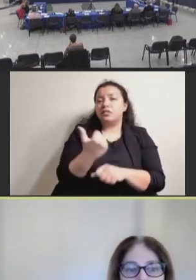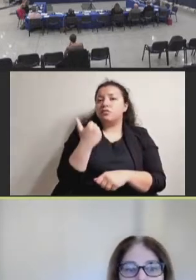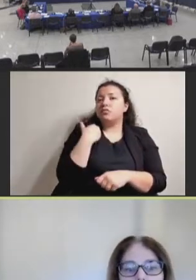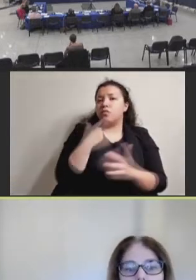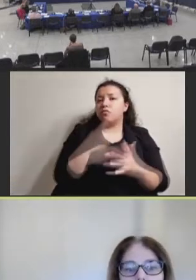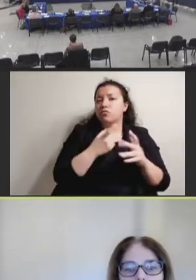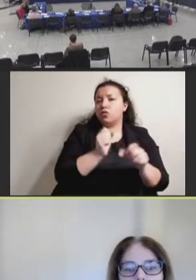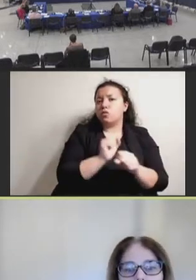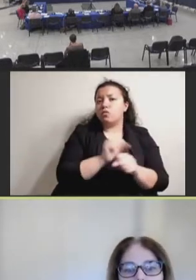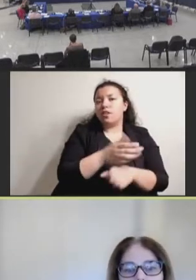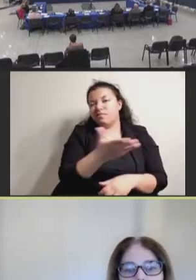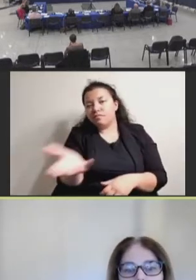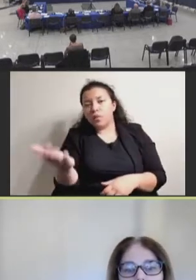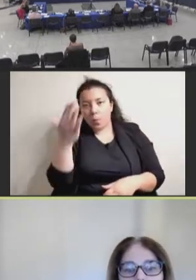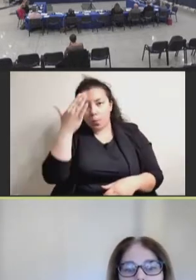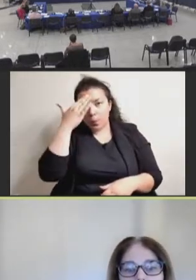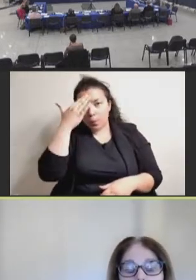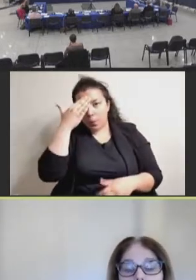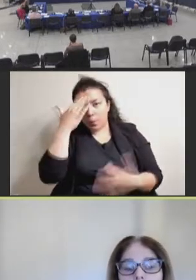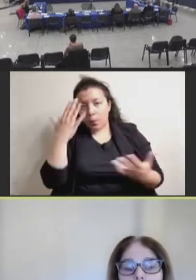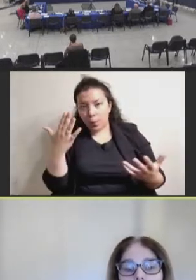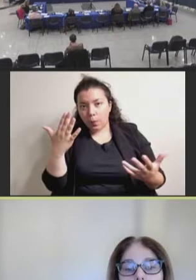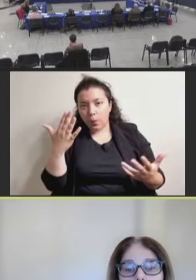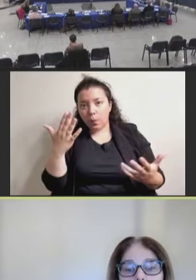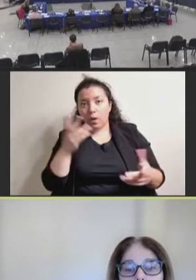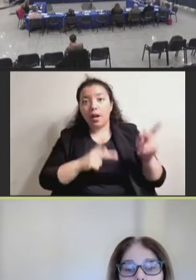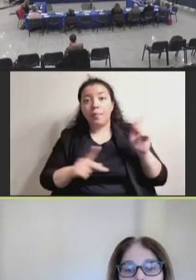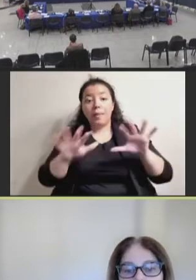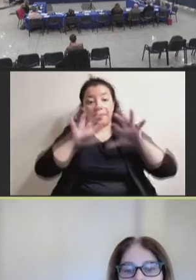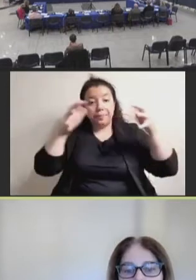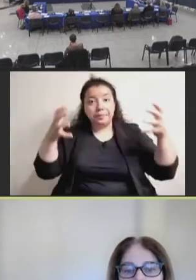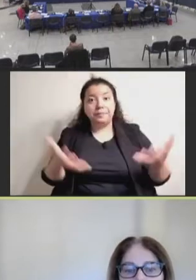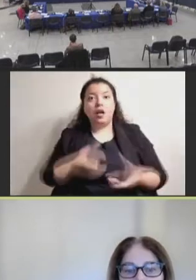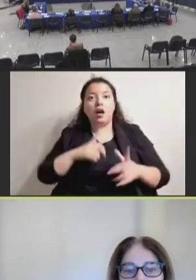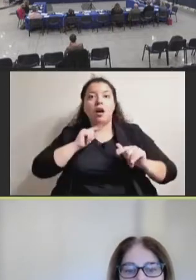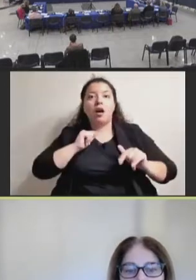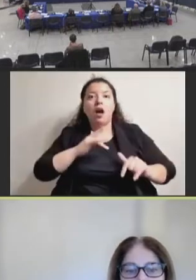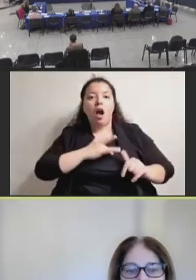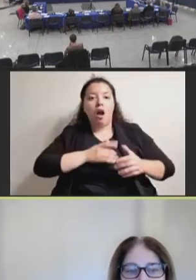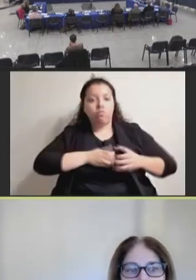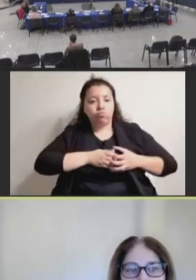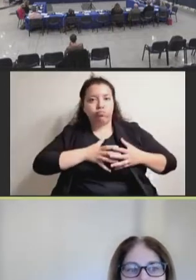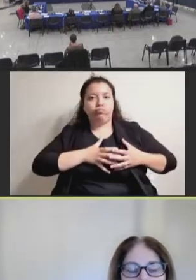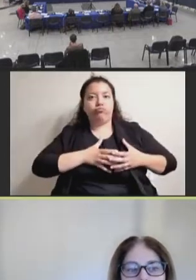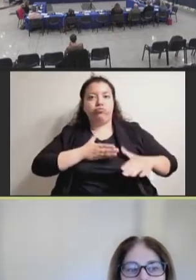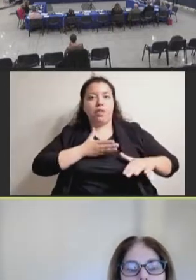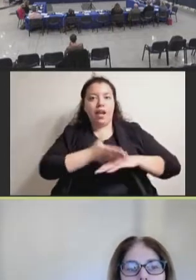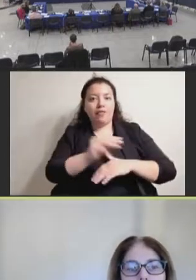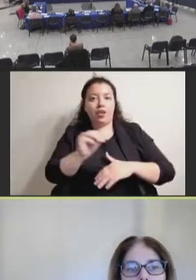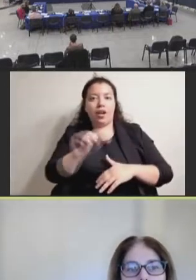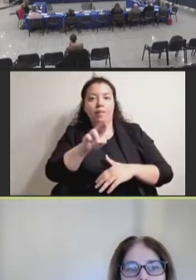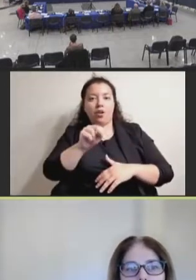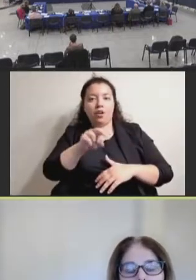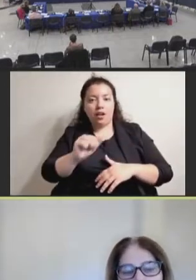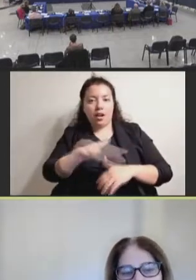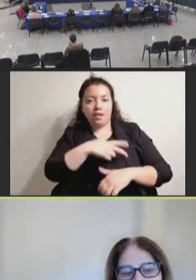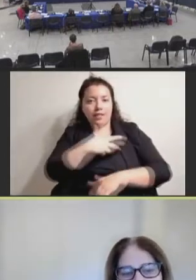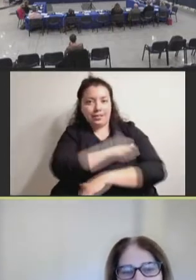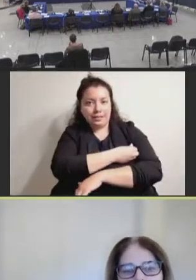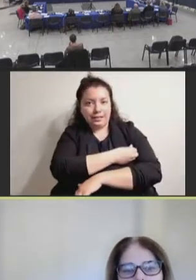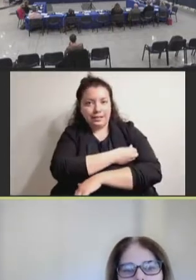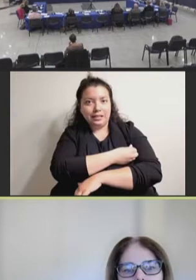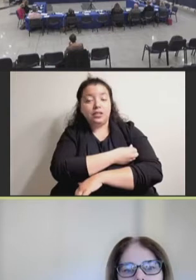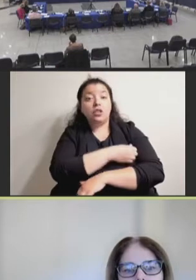in this room is aware that there started hearing reports globally about mild myocarditis after COVID-19 mRNA vaccines. And so at that point, next